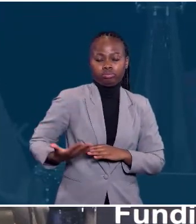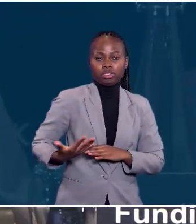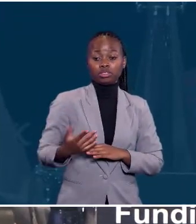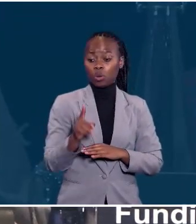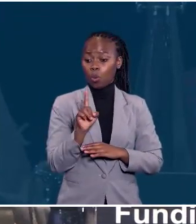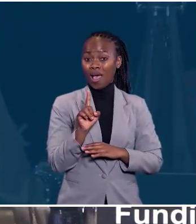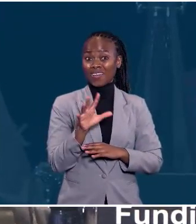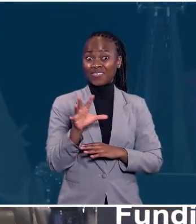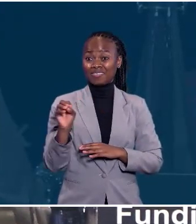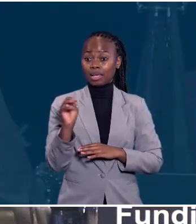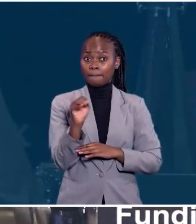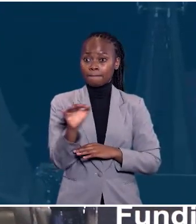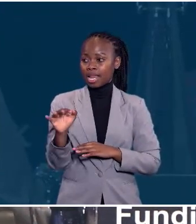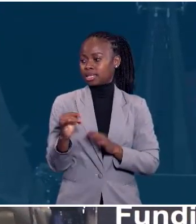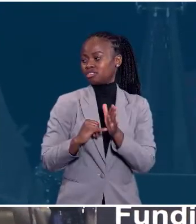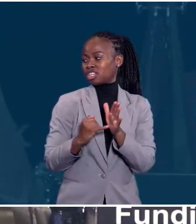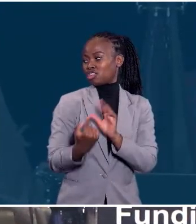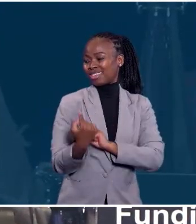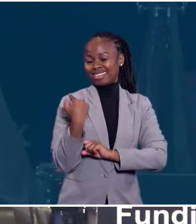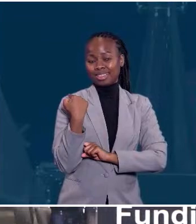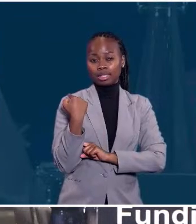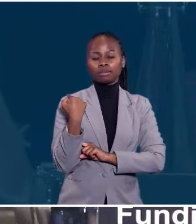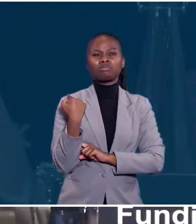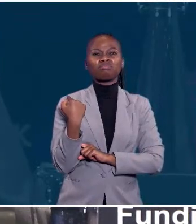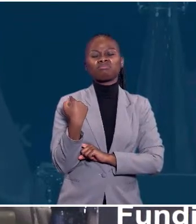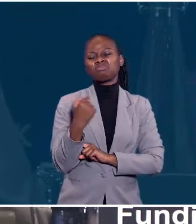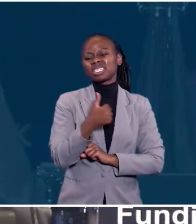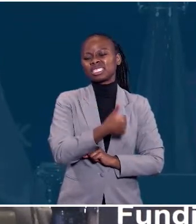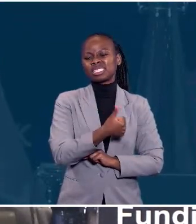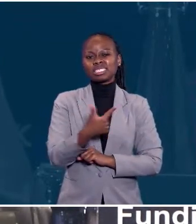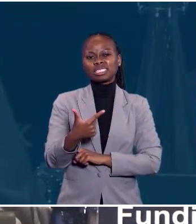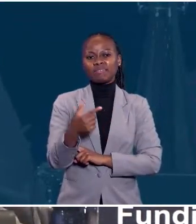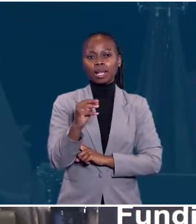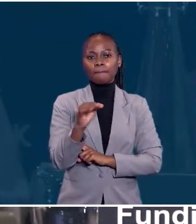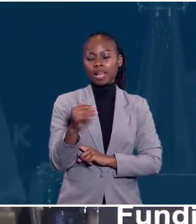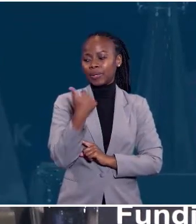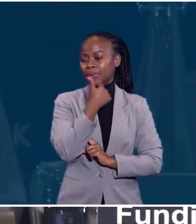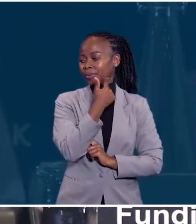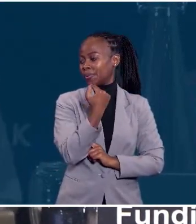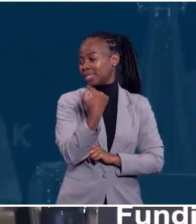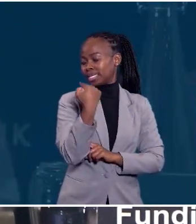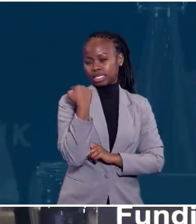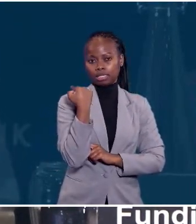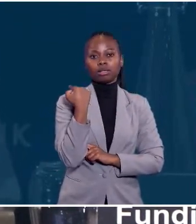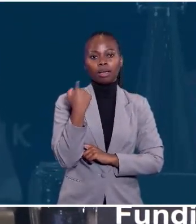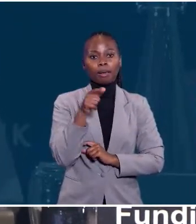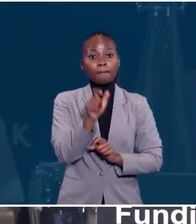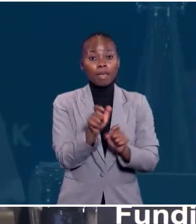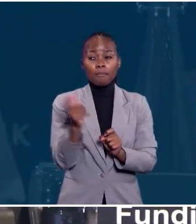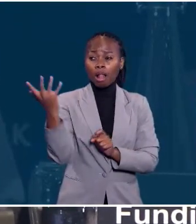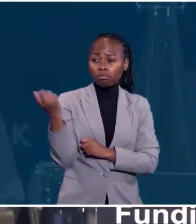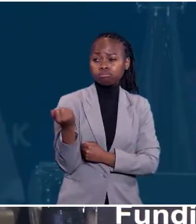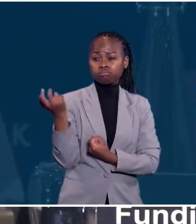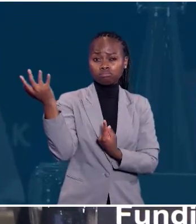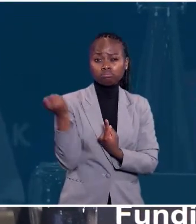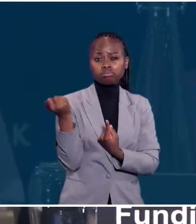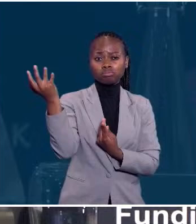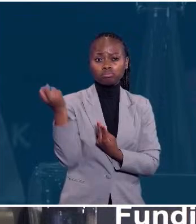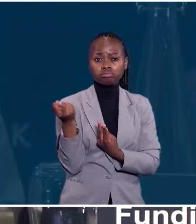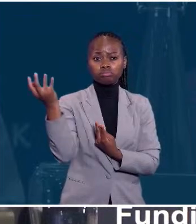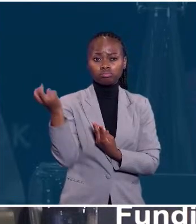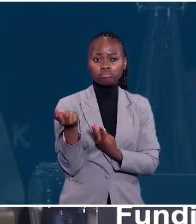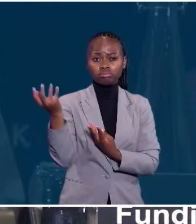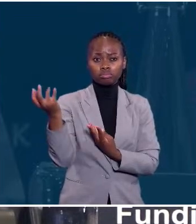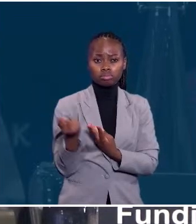million, and February was even lower at 67 million. So the path that we had in our estimate